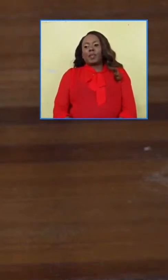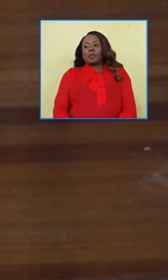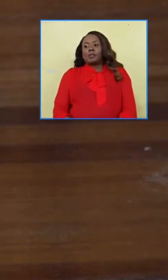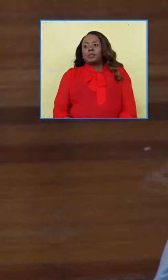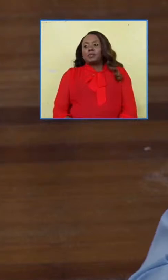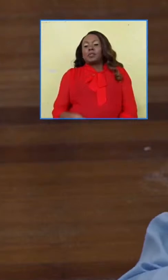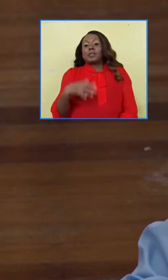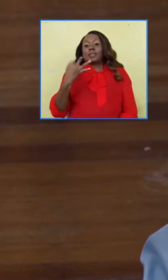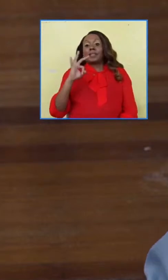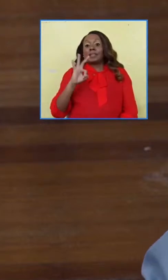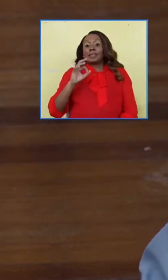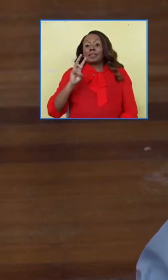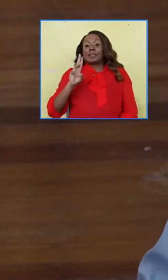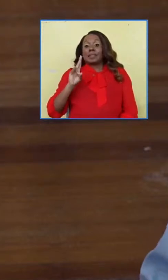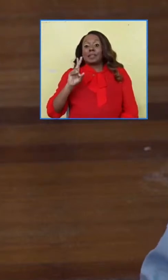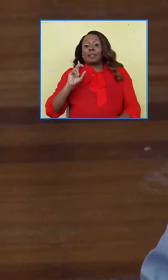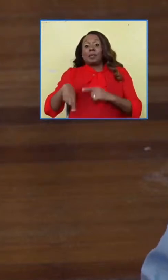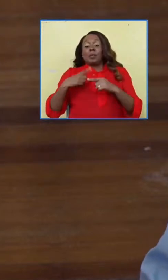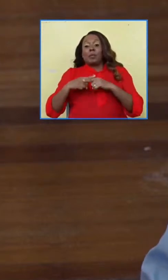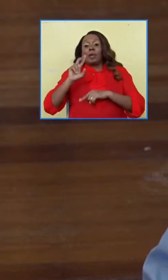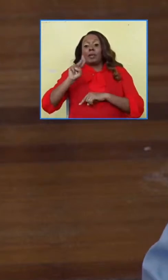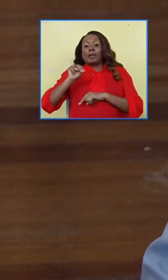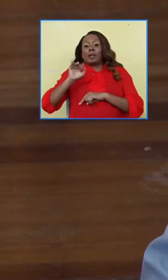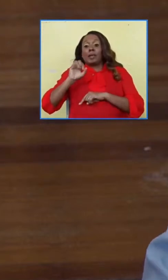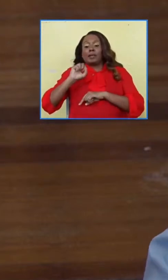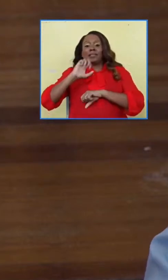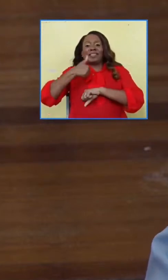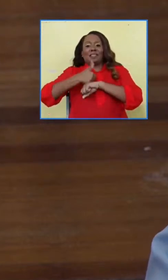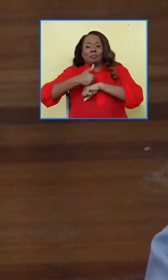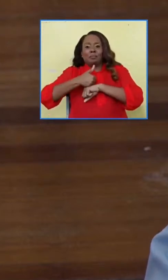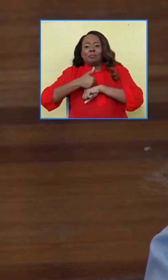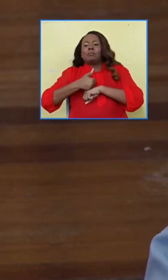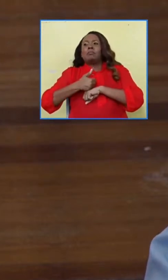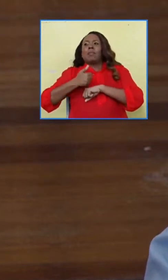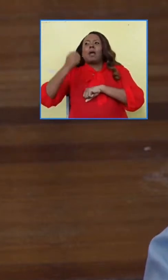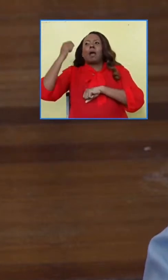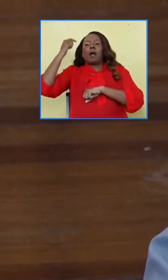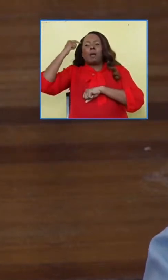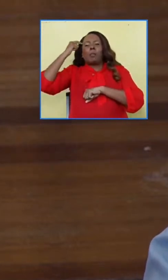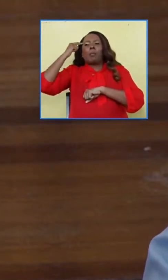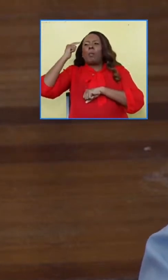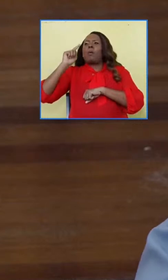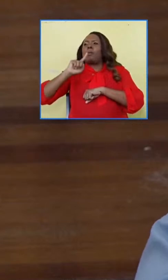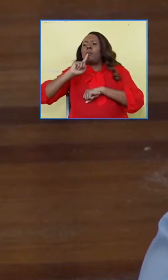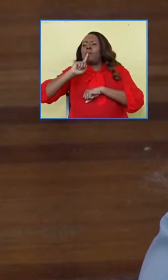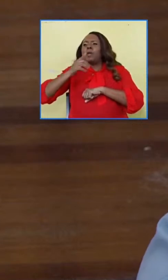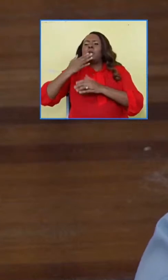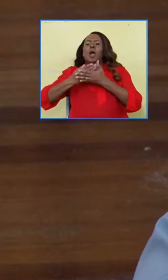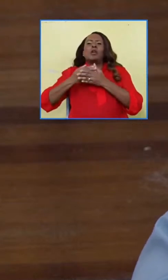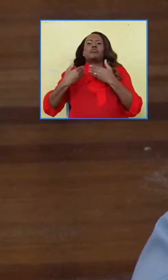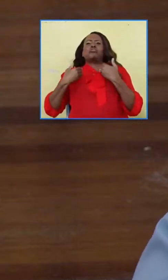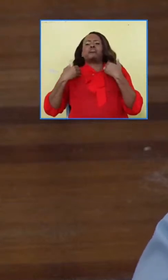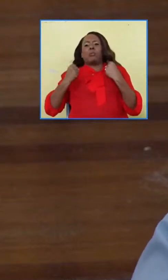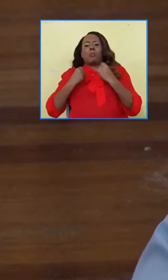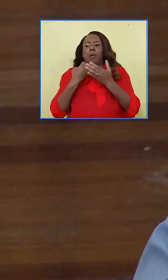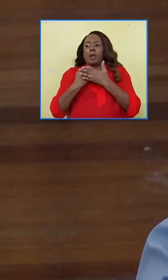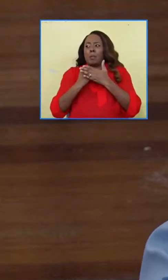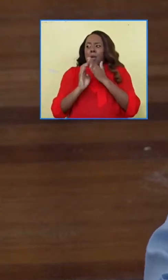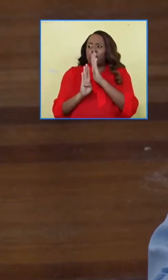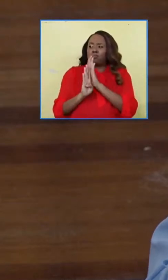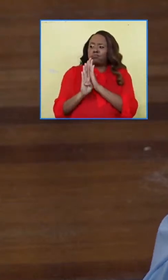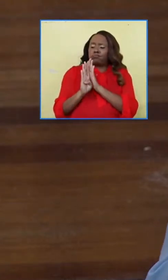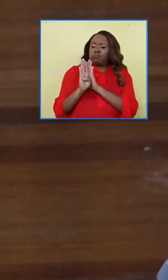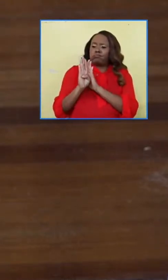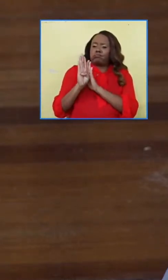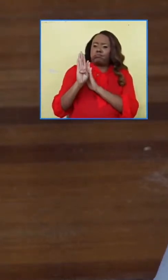in 1967, it was in an environment with a strong growing economy, an increasing population, and